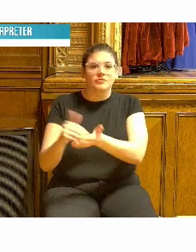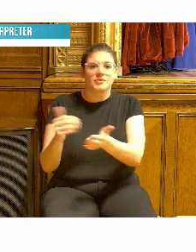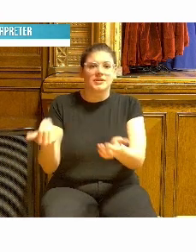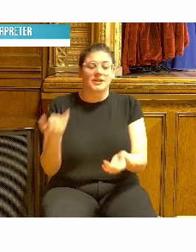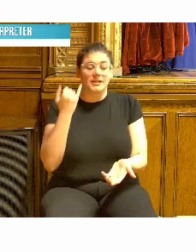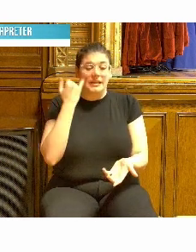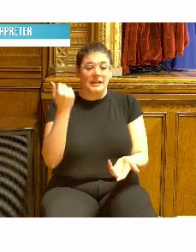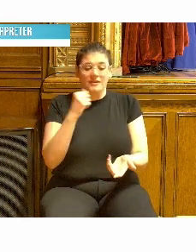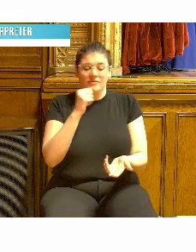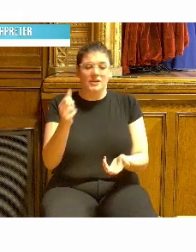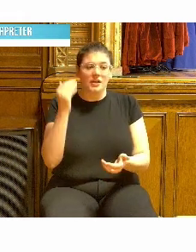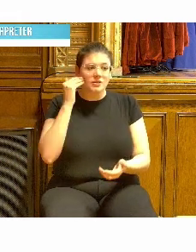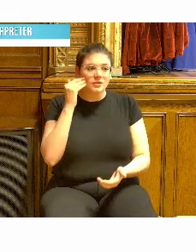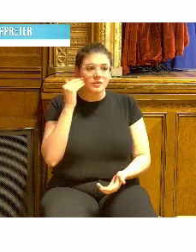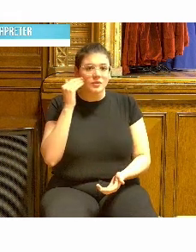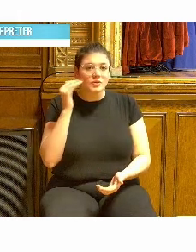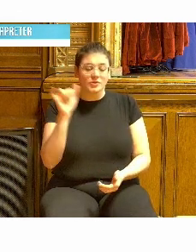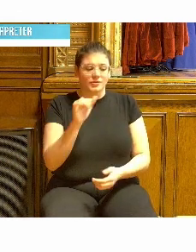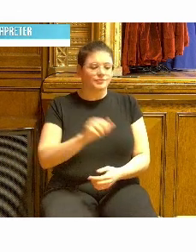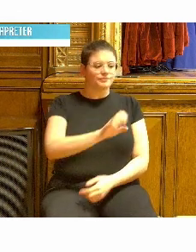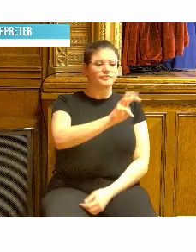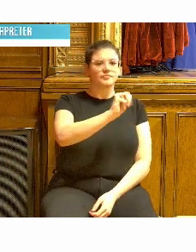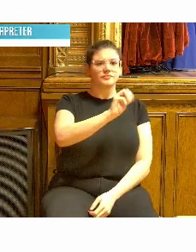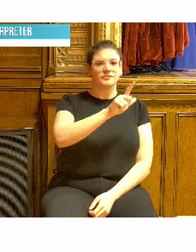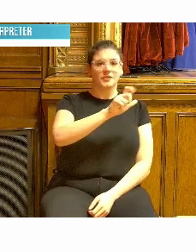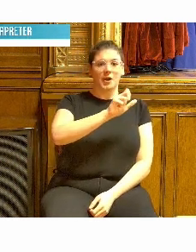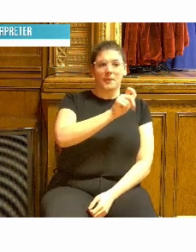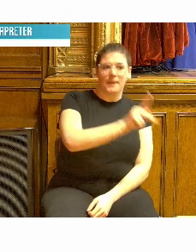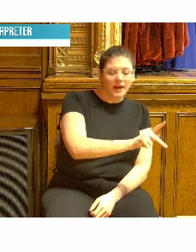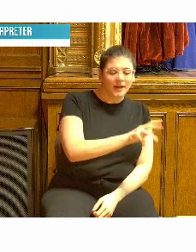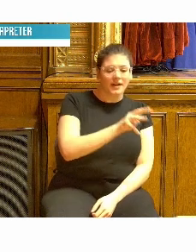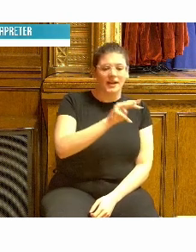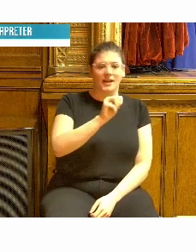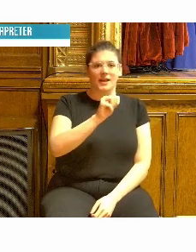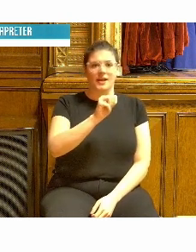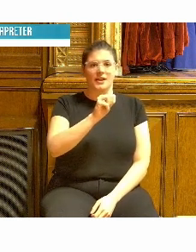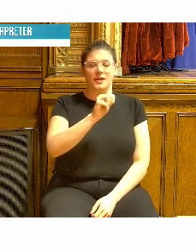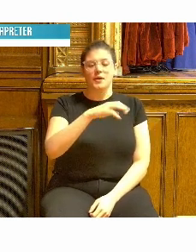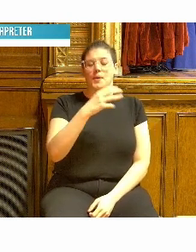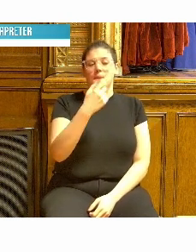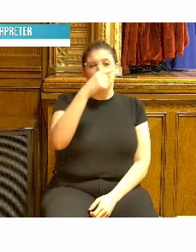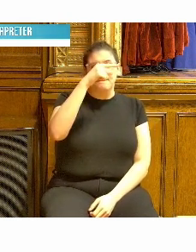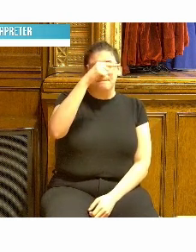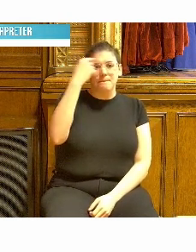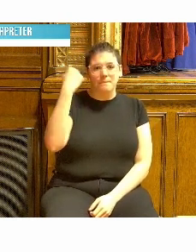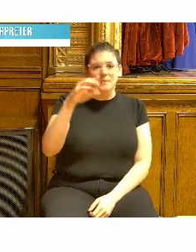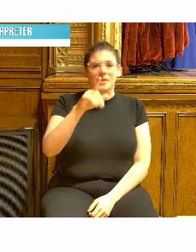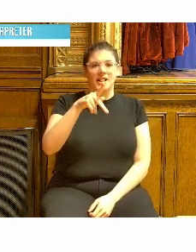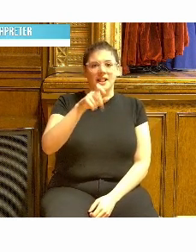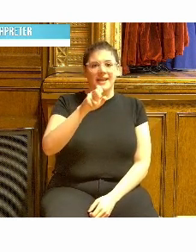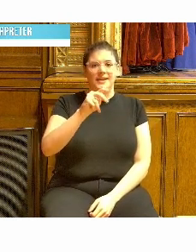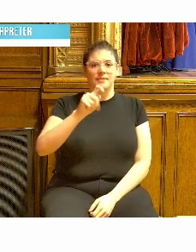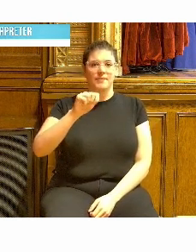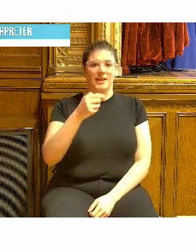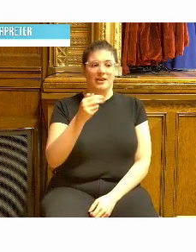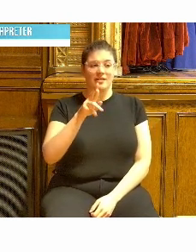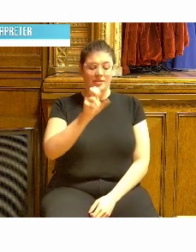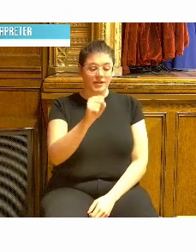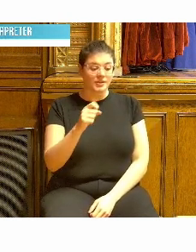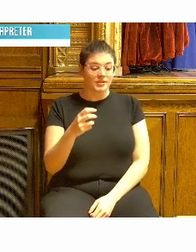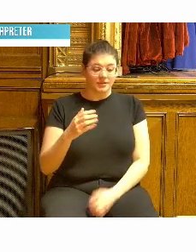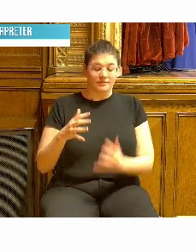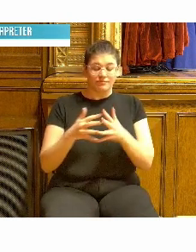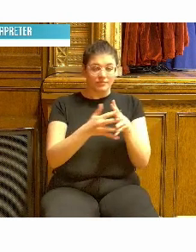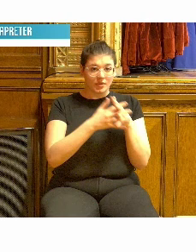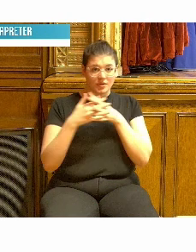Panthers and people marching. America was almost brought to its knees. And again, they were showed mercy because they said, hey, if